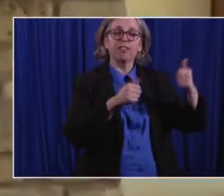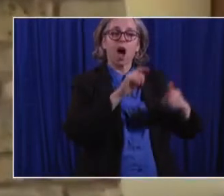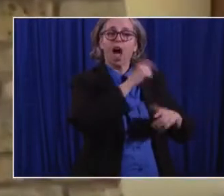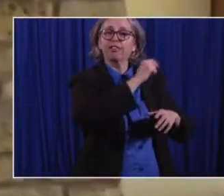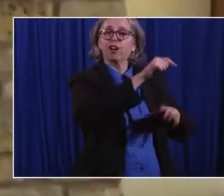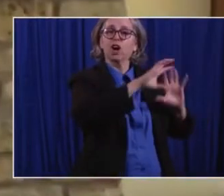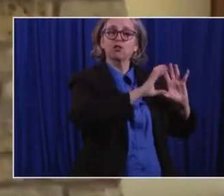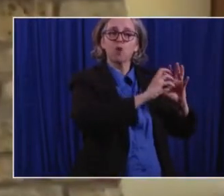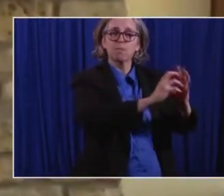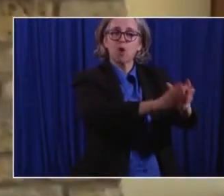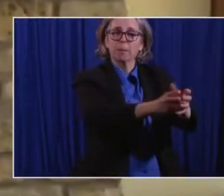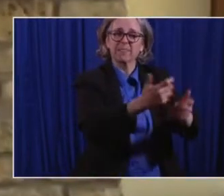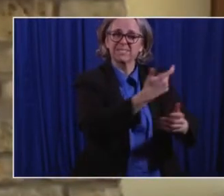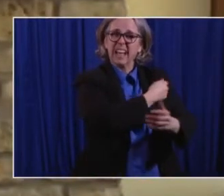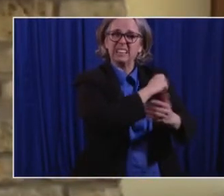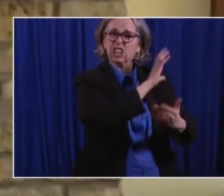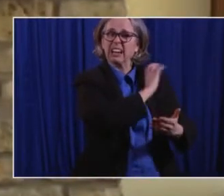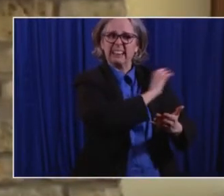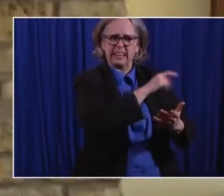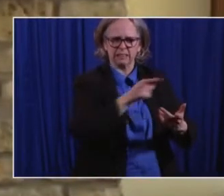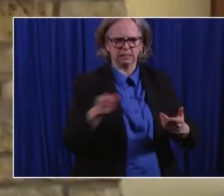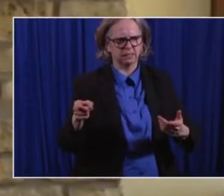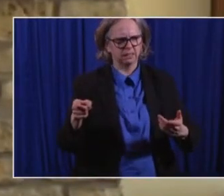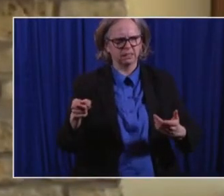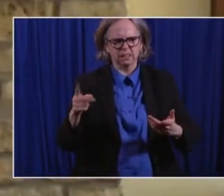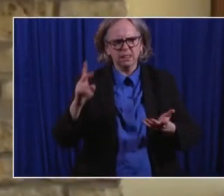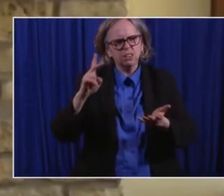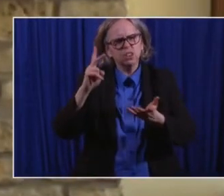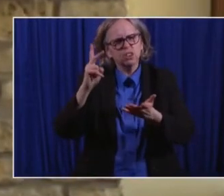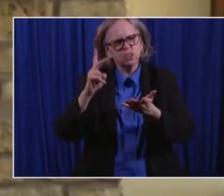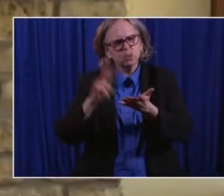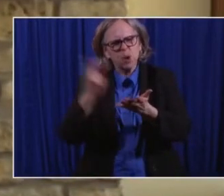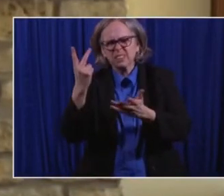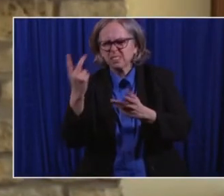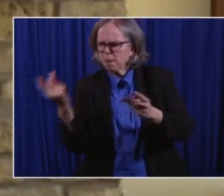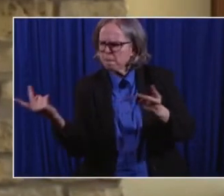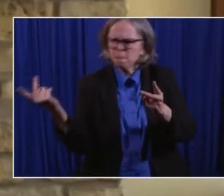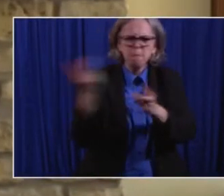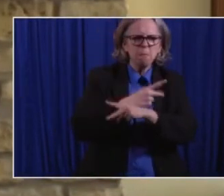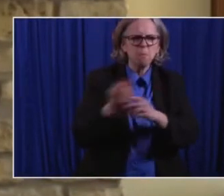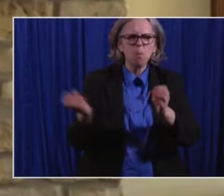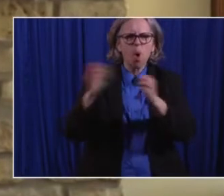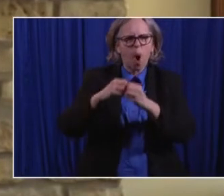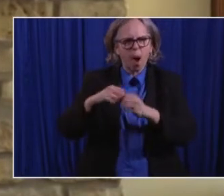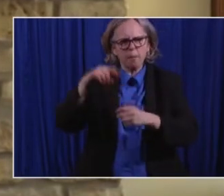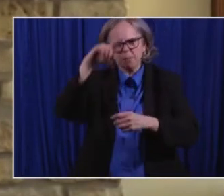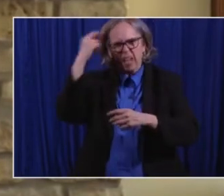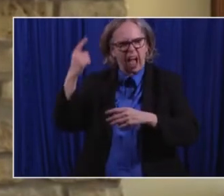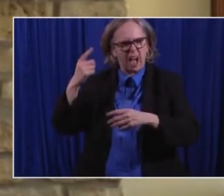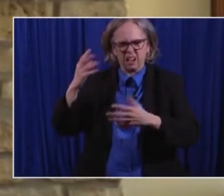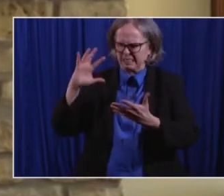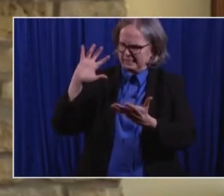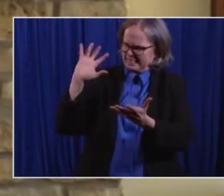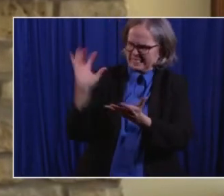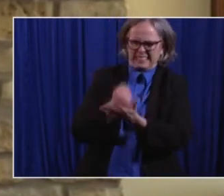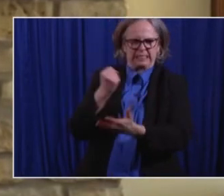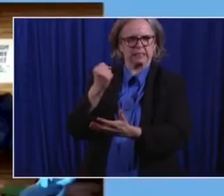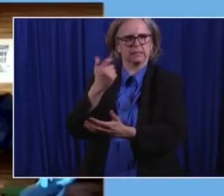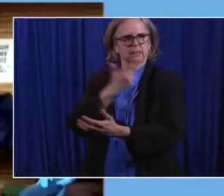combined. Our team talked with a few of those in attendance who told us they were happy to roll up their sleeves. And so let's